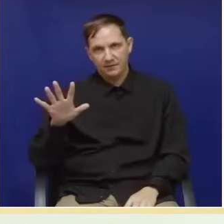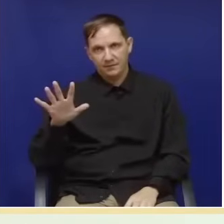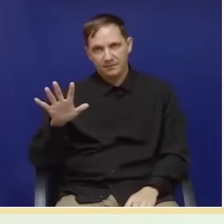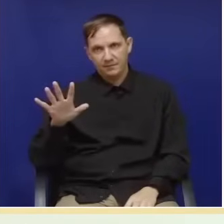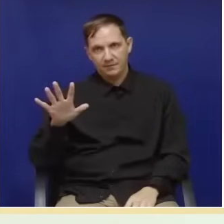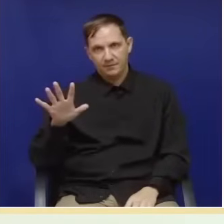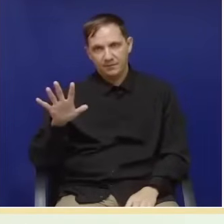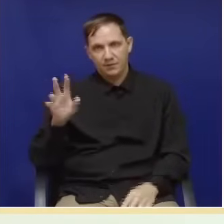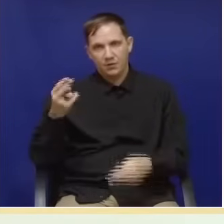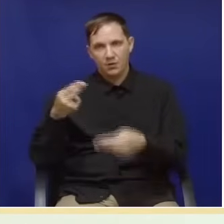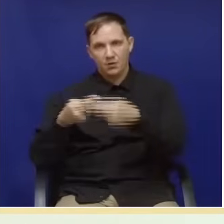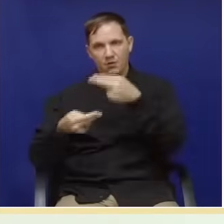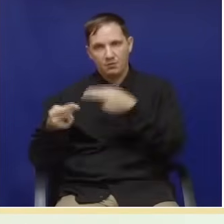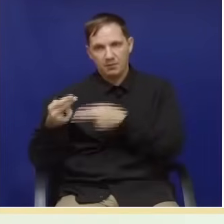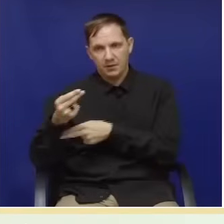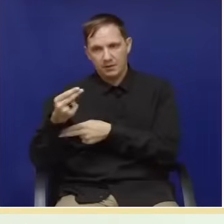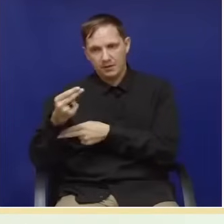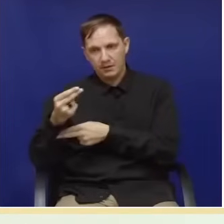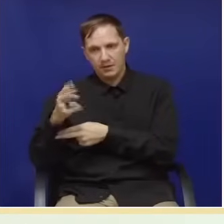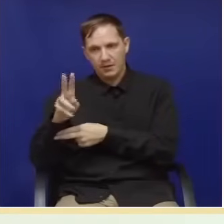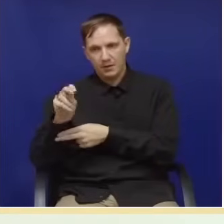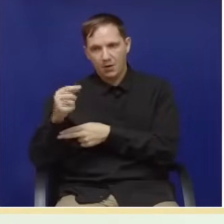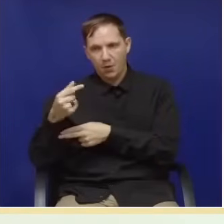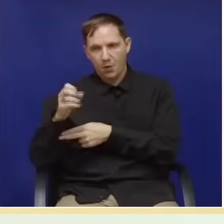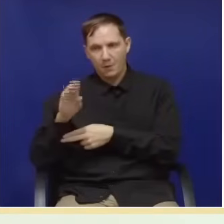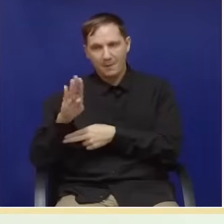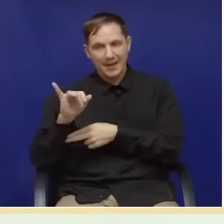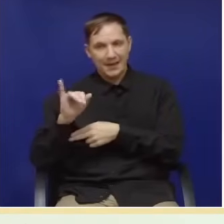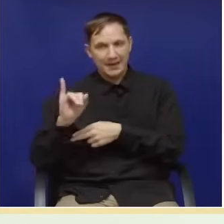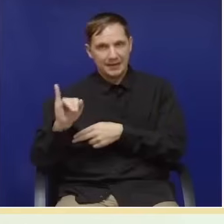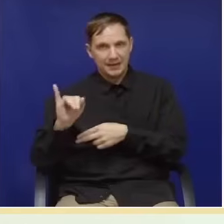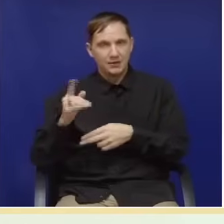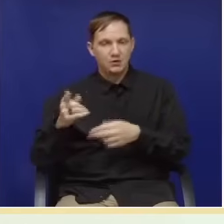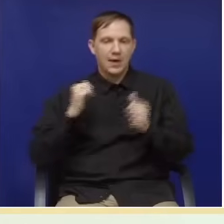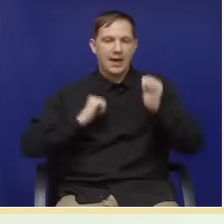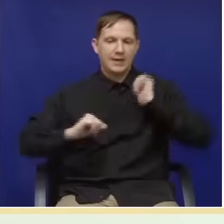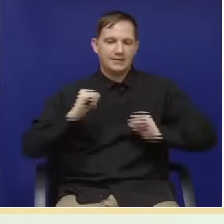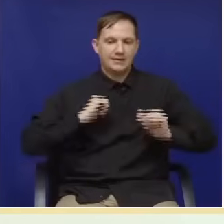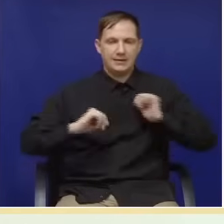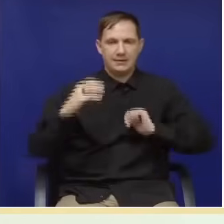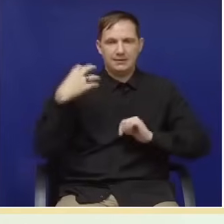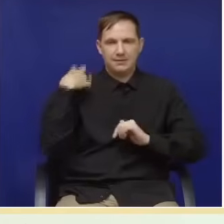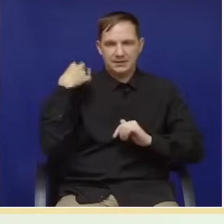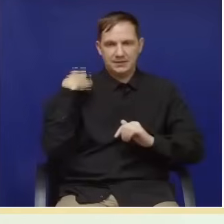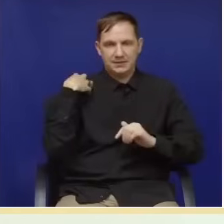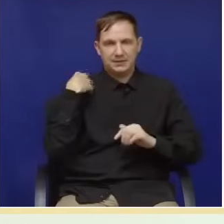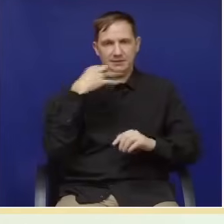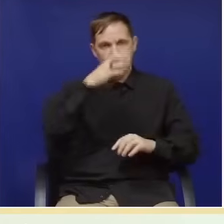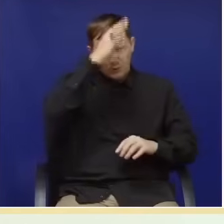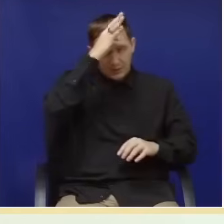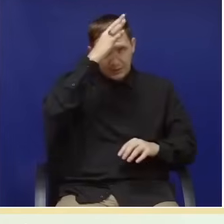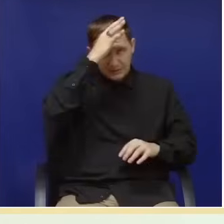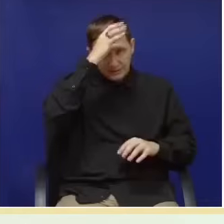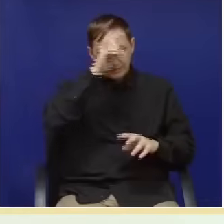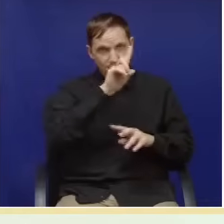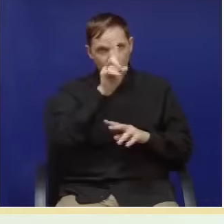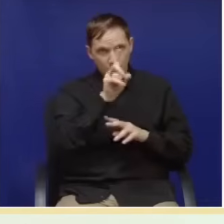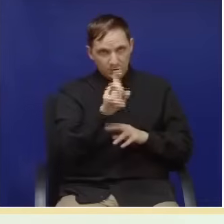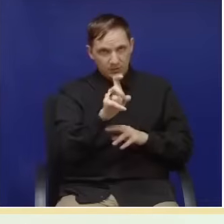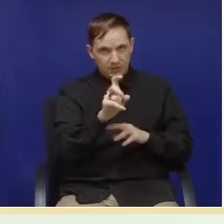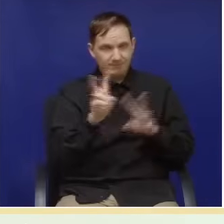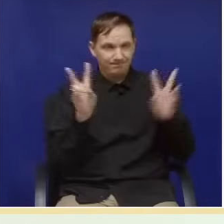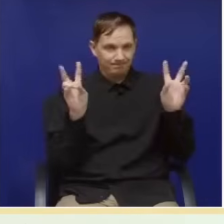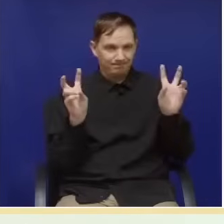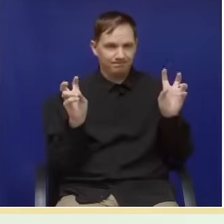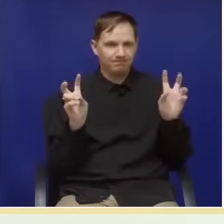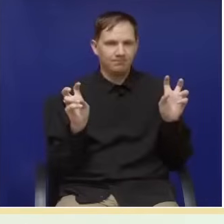by Honorable L.M. Ngobeni to the Acting Minister of Police. The question is, what actions have